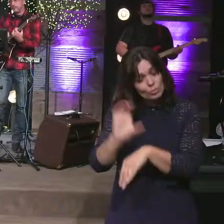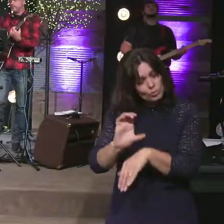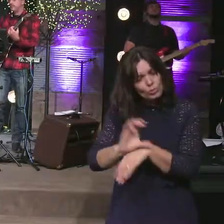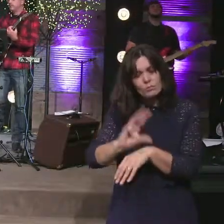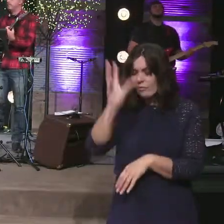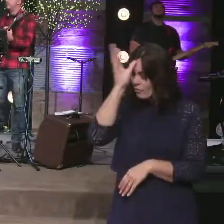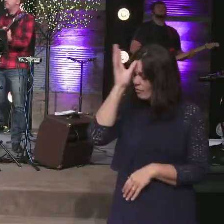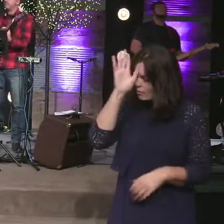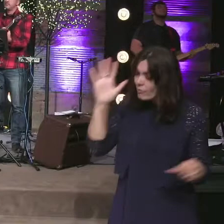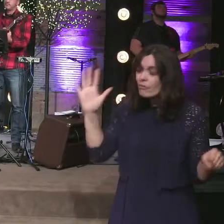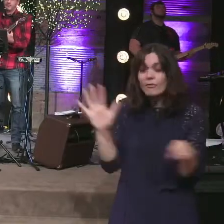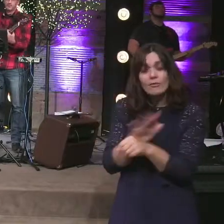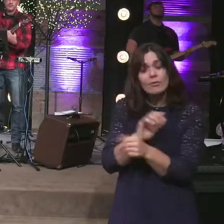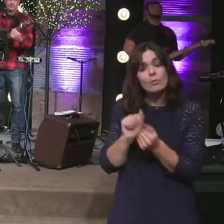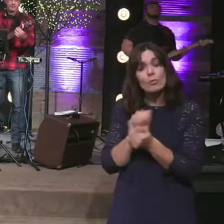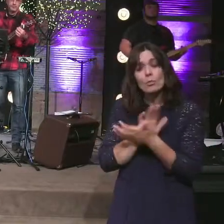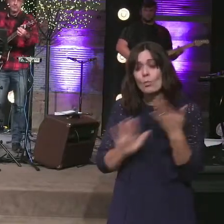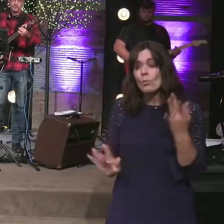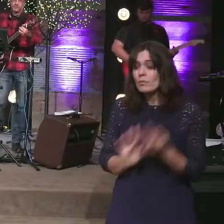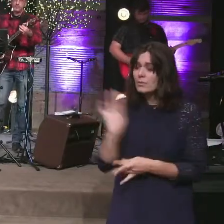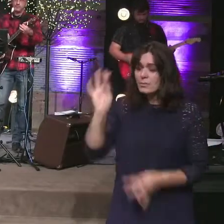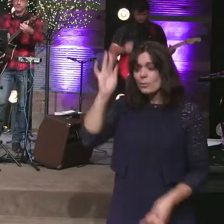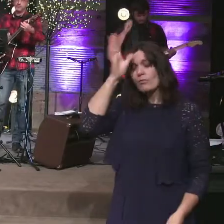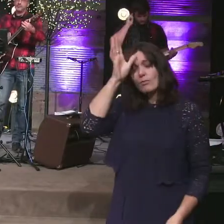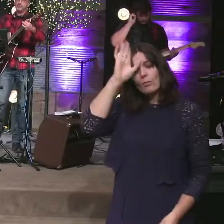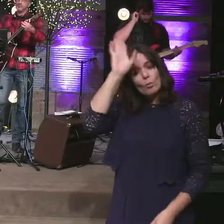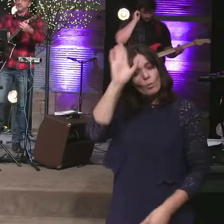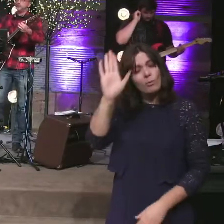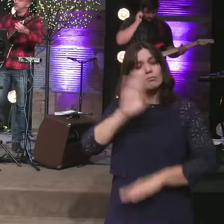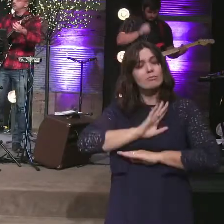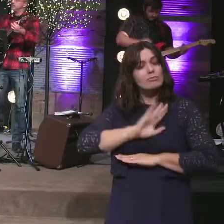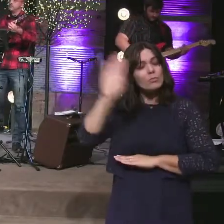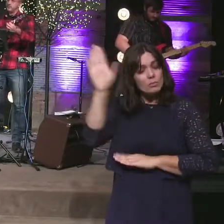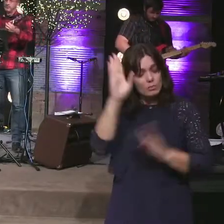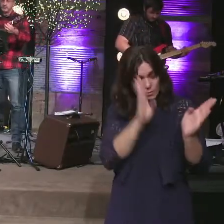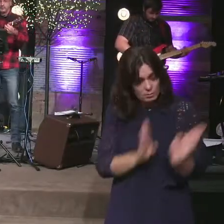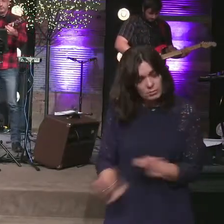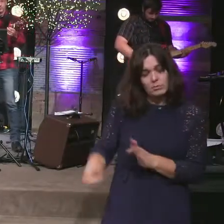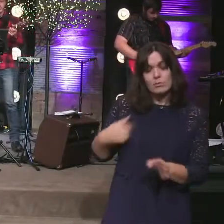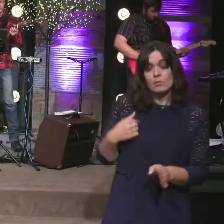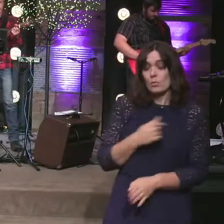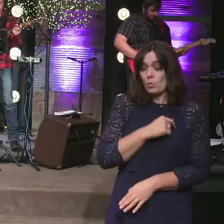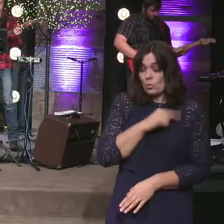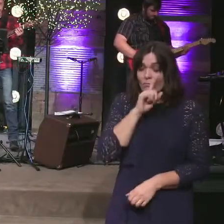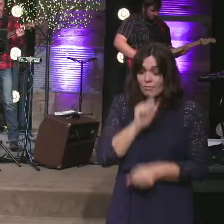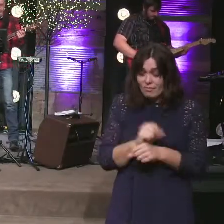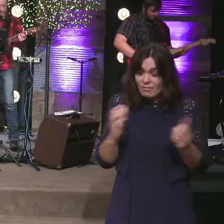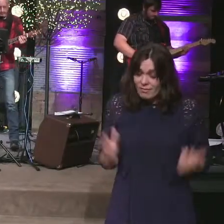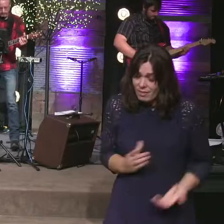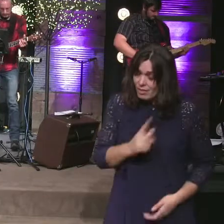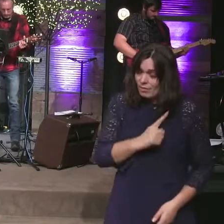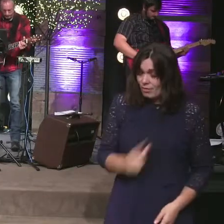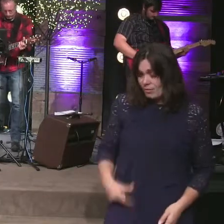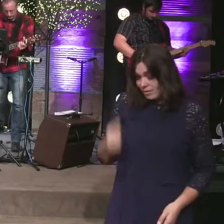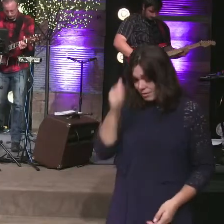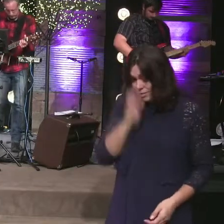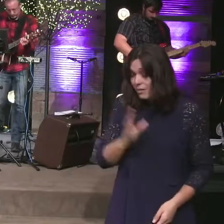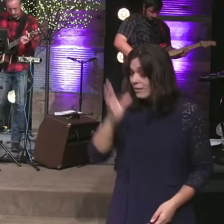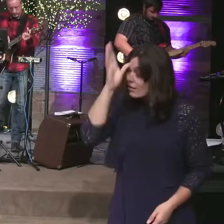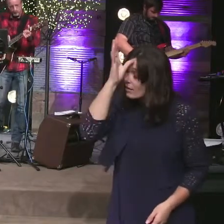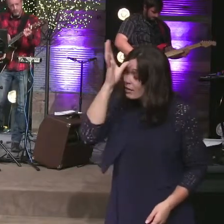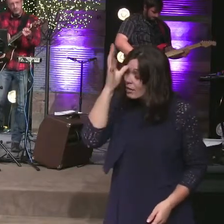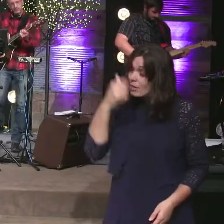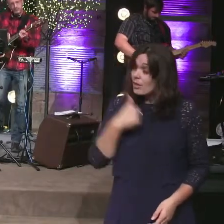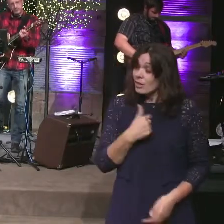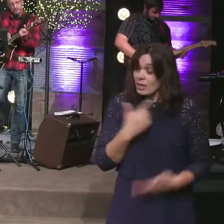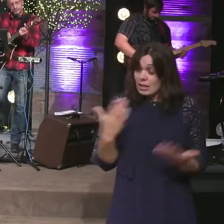Holy Spirit, Father, would accomplish Your will. Lord God, we're here this morning, Father, to be equipped by You. We